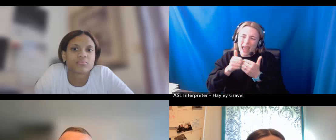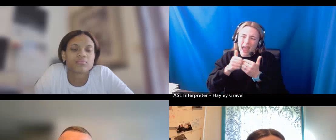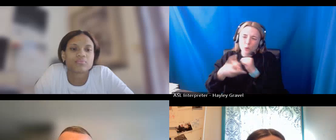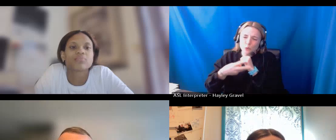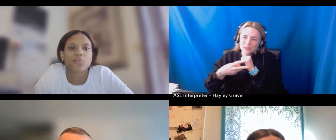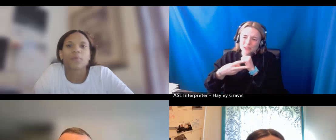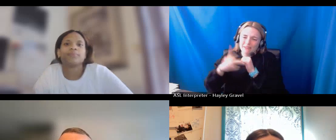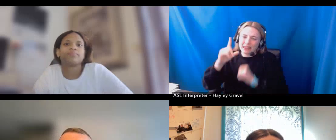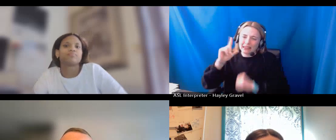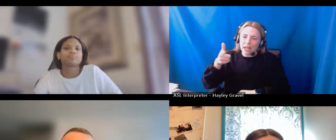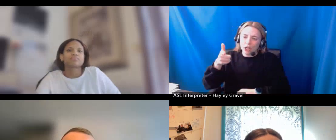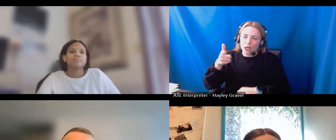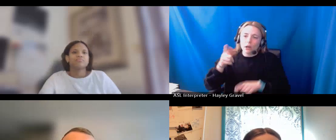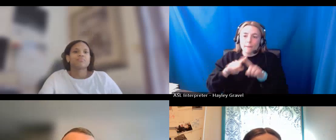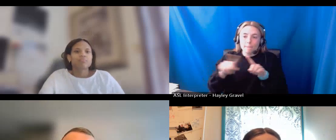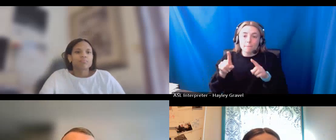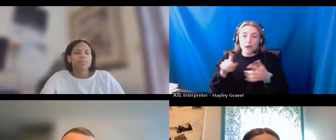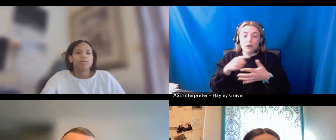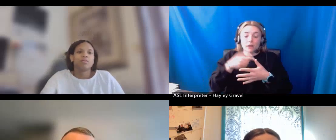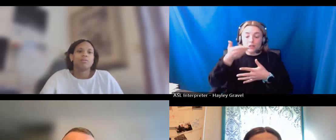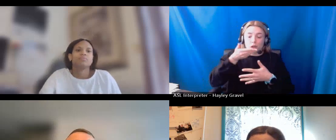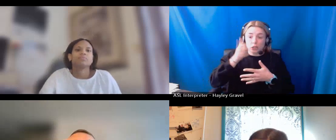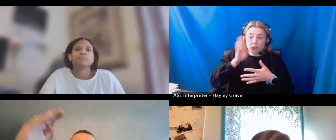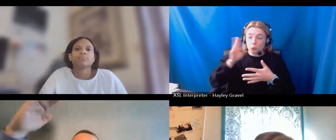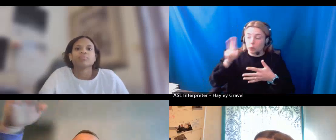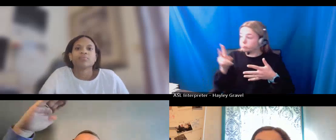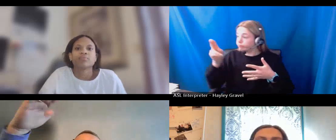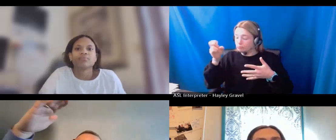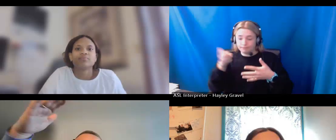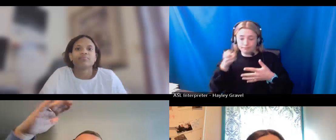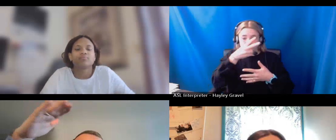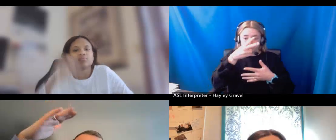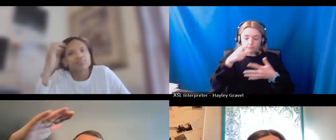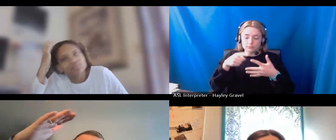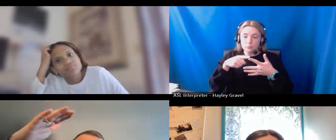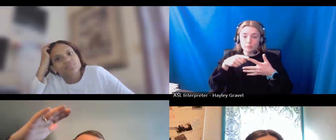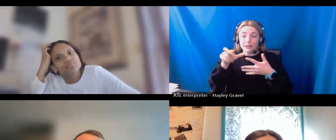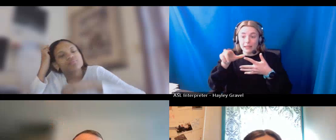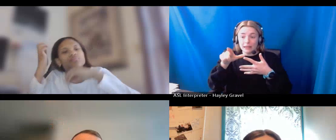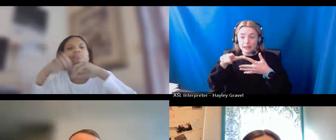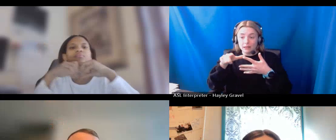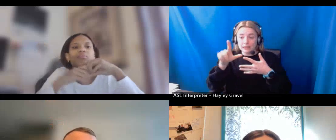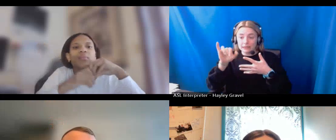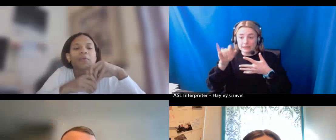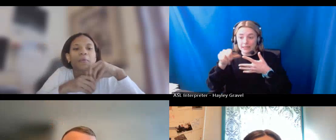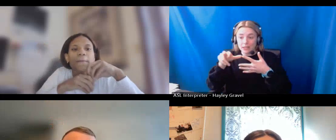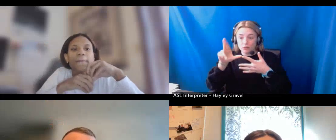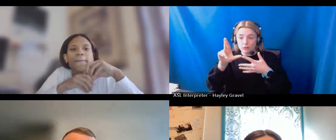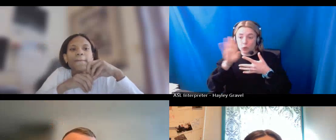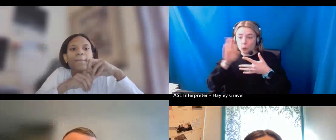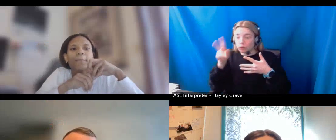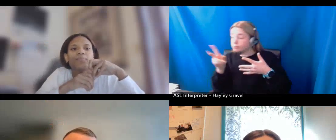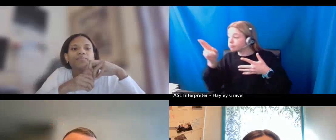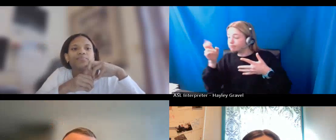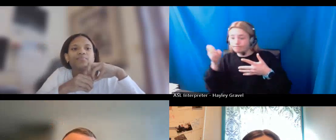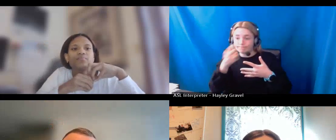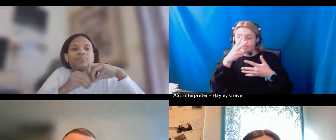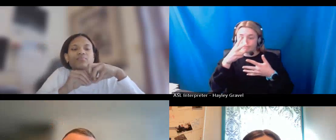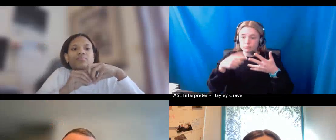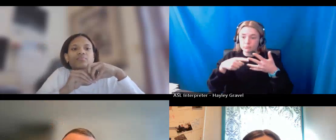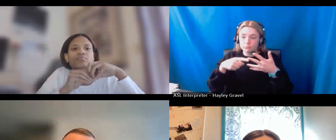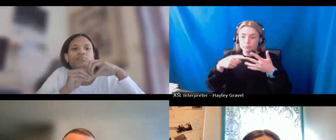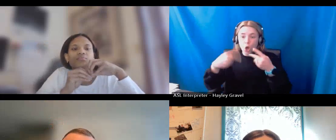a very good question. It's going to be combined all together in those specific sections or headers that I just listed.